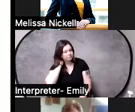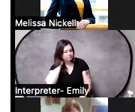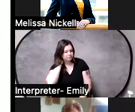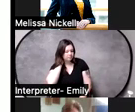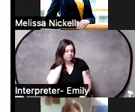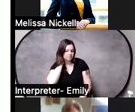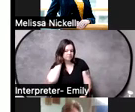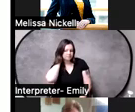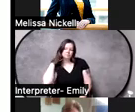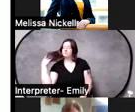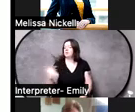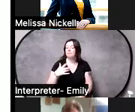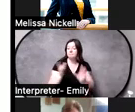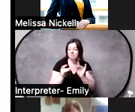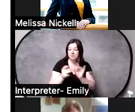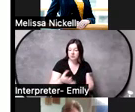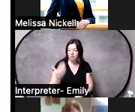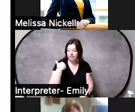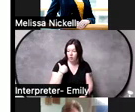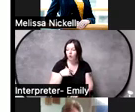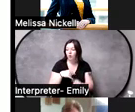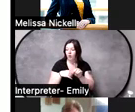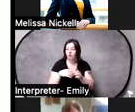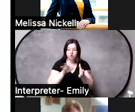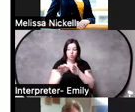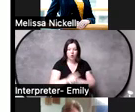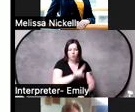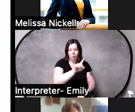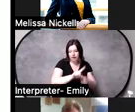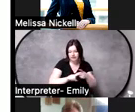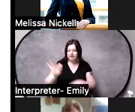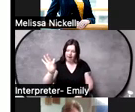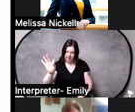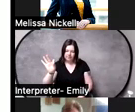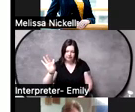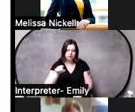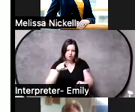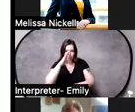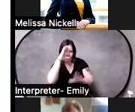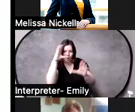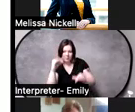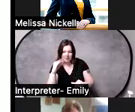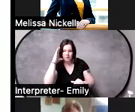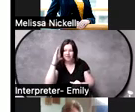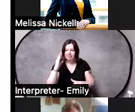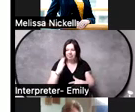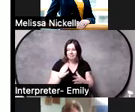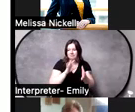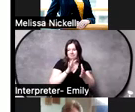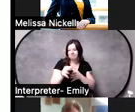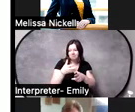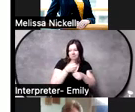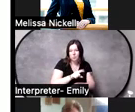said, scoring from 1 to 9. So, obviously you're looking to hopefully get scored in the high impact, the exceptional, outstanding